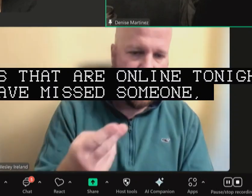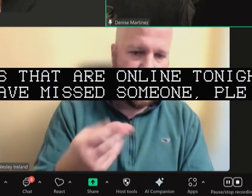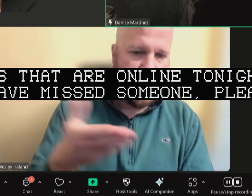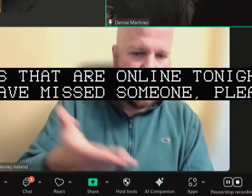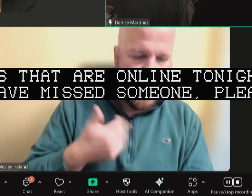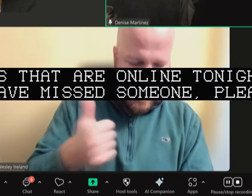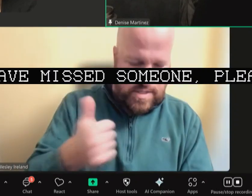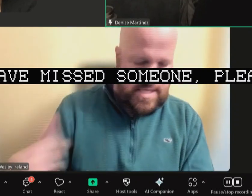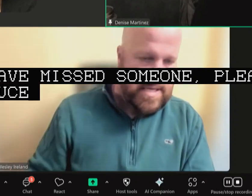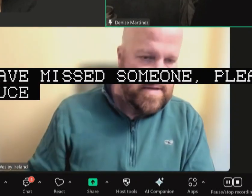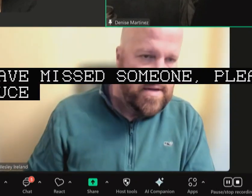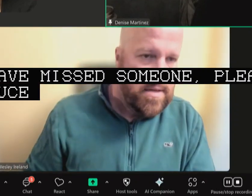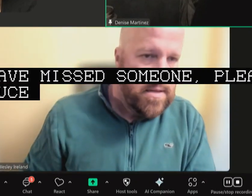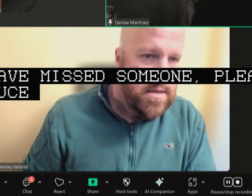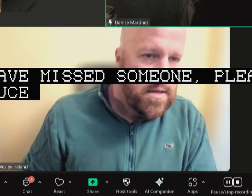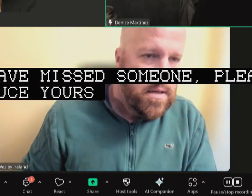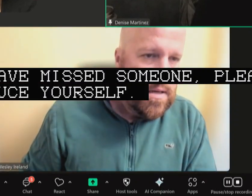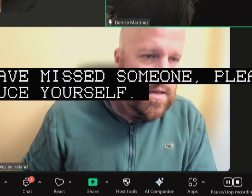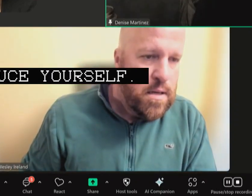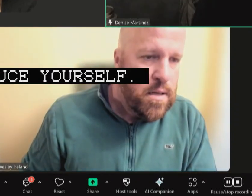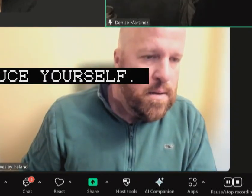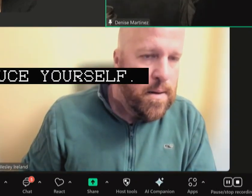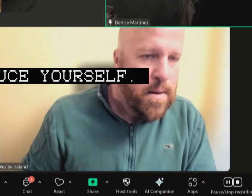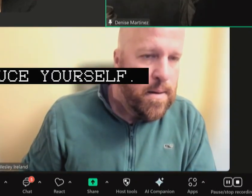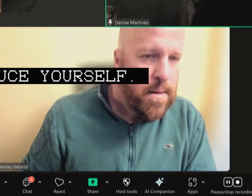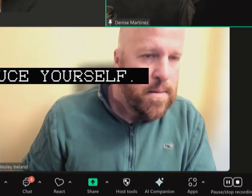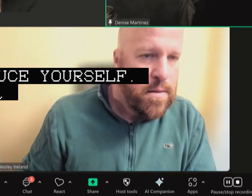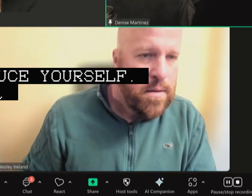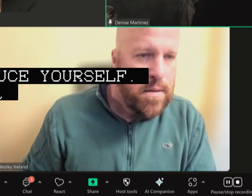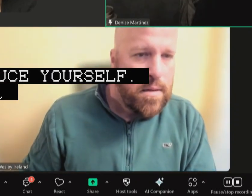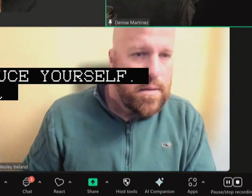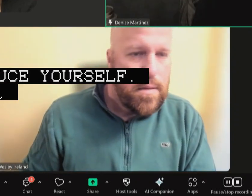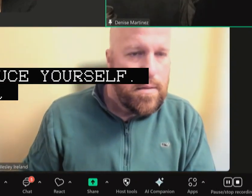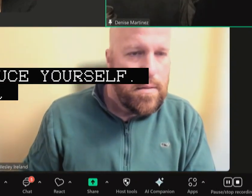not, I would like to introduce Commissioner McCosh.